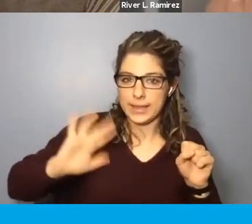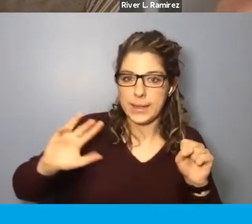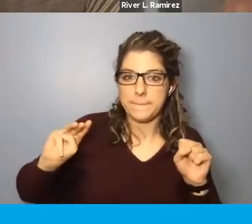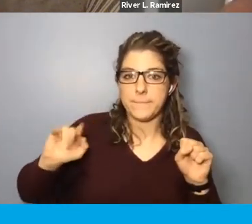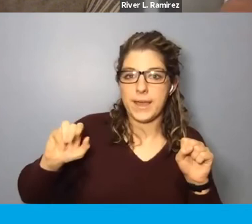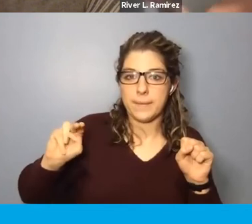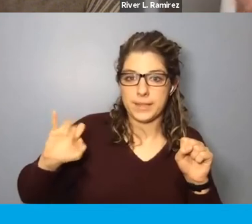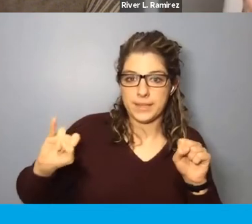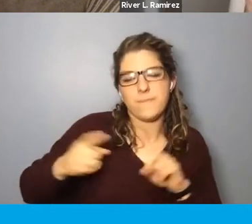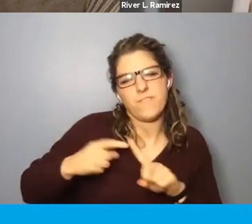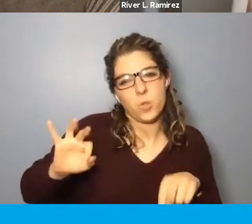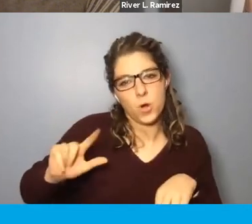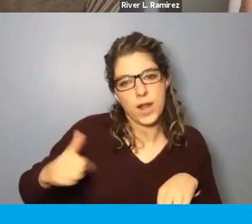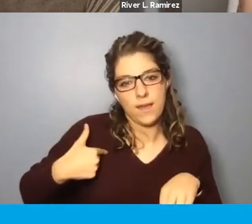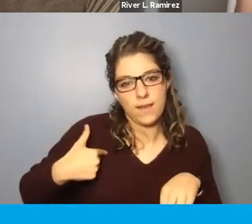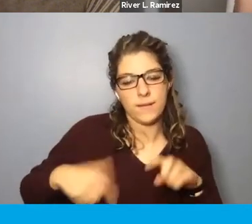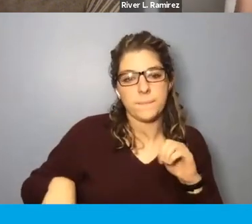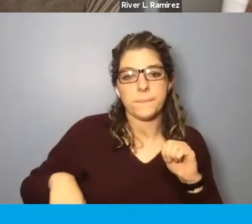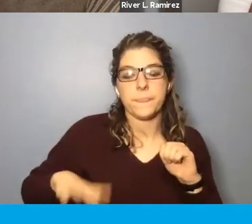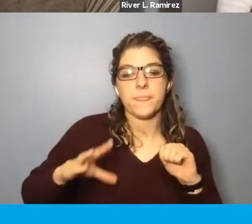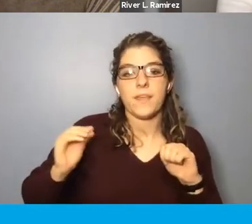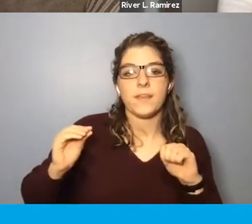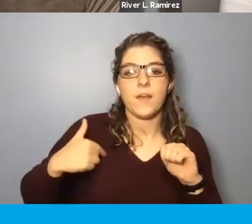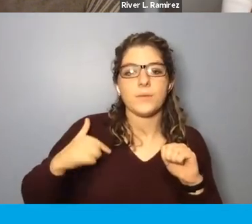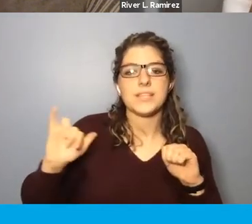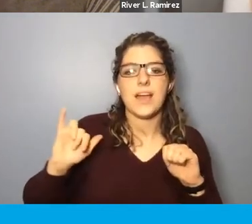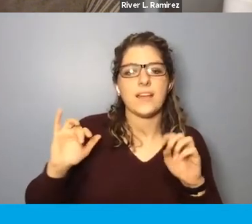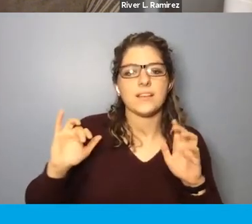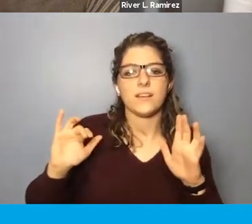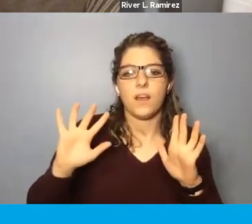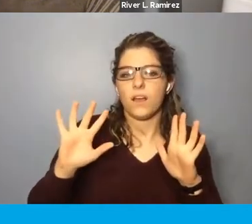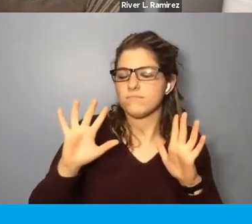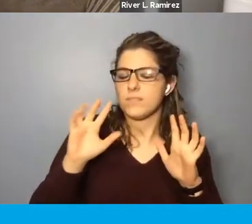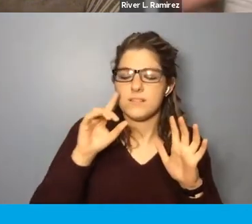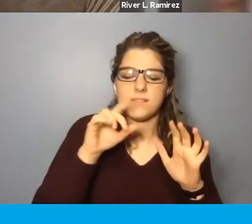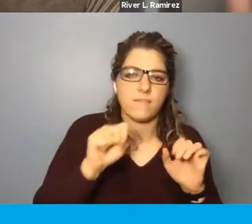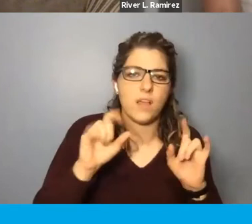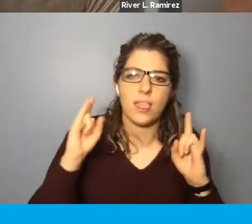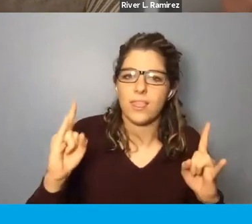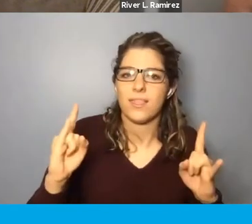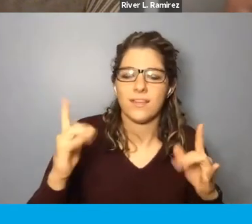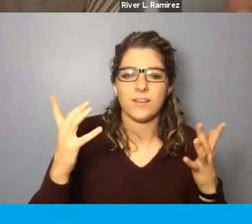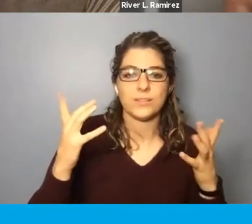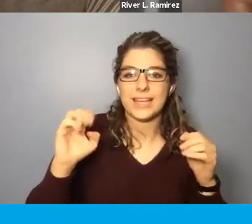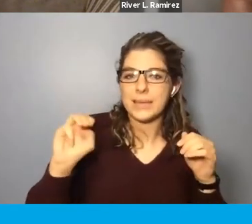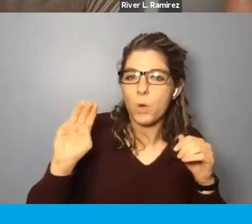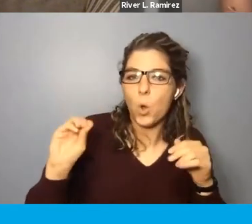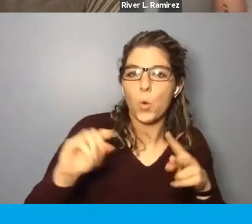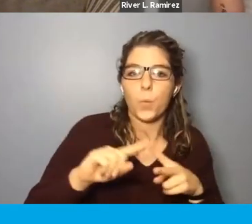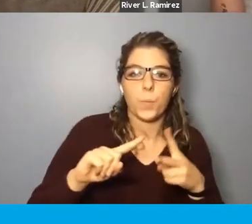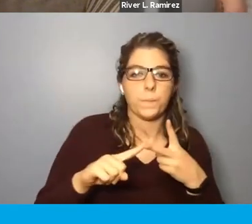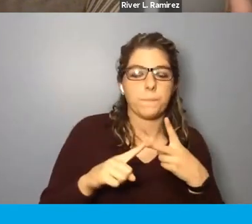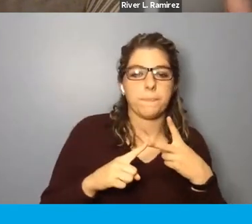I'm from Miami, Florida. And I was like so into hardcore. It was like the time of like emo.